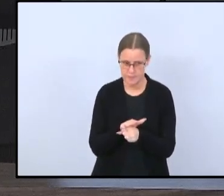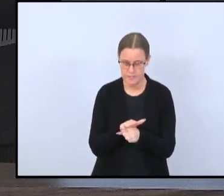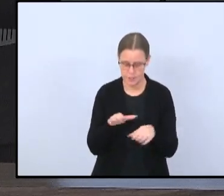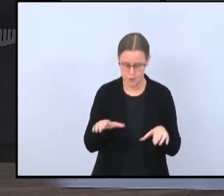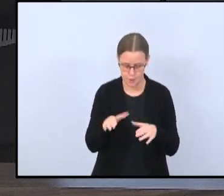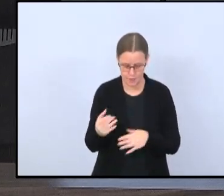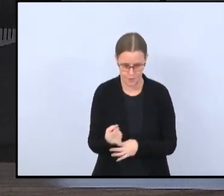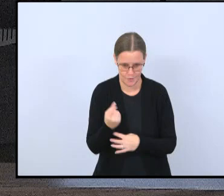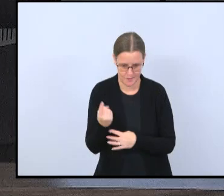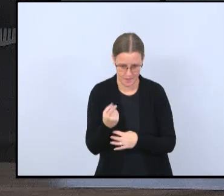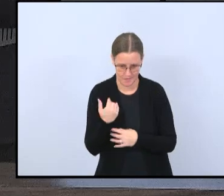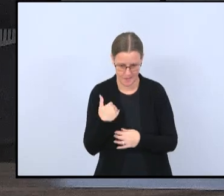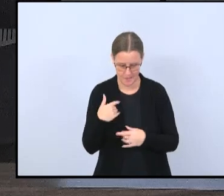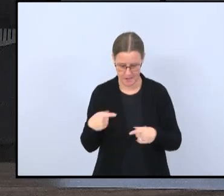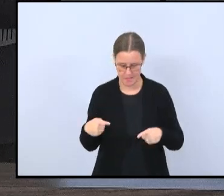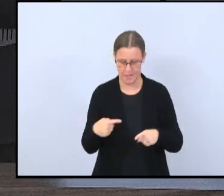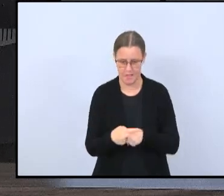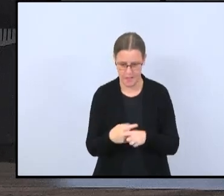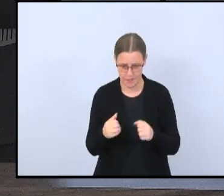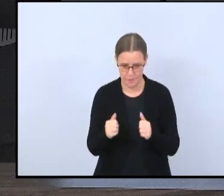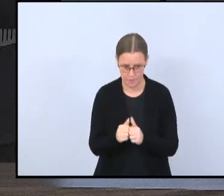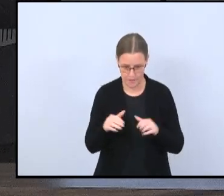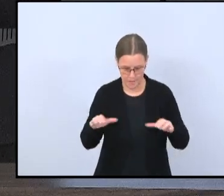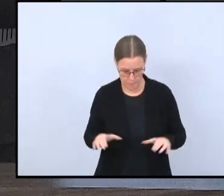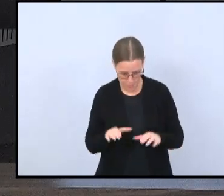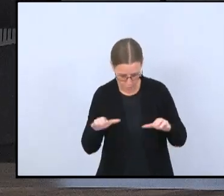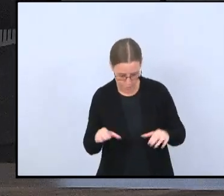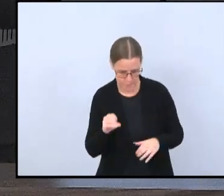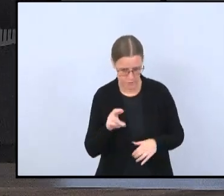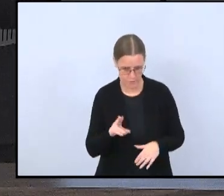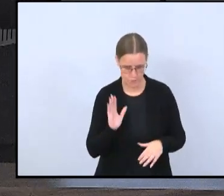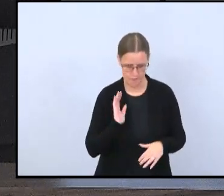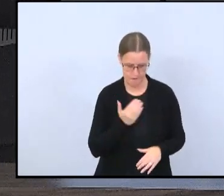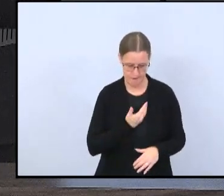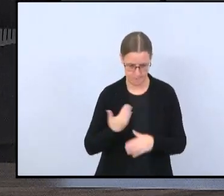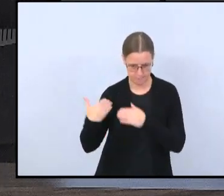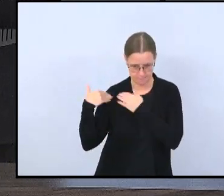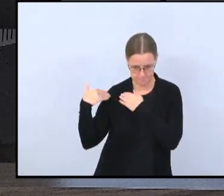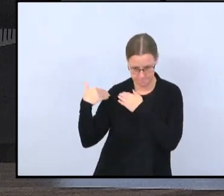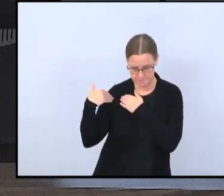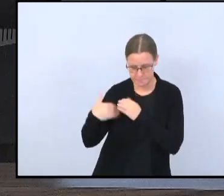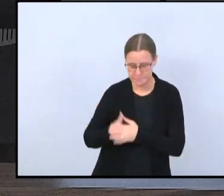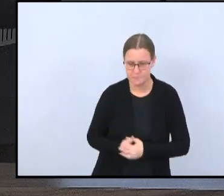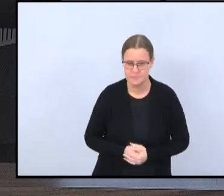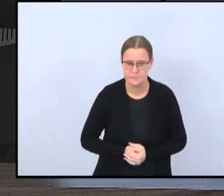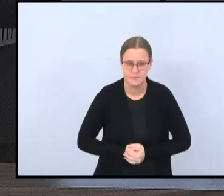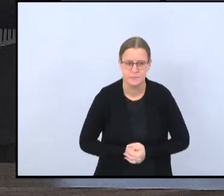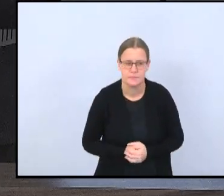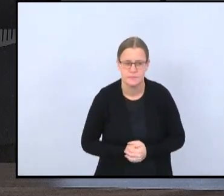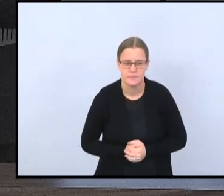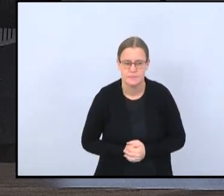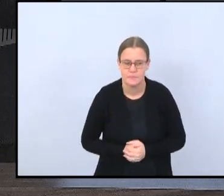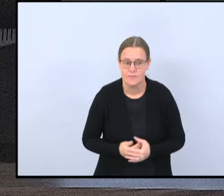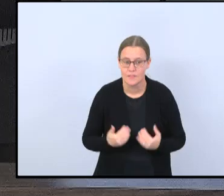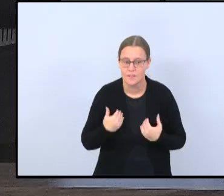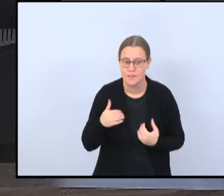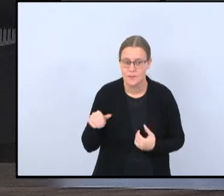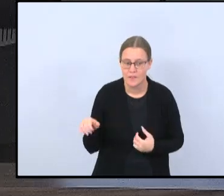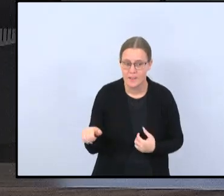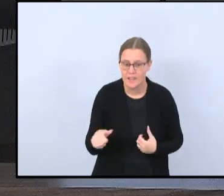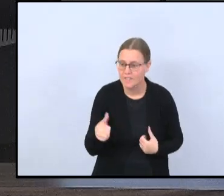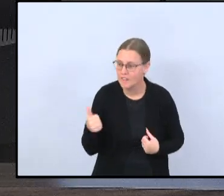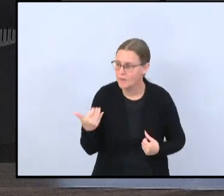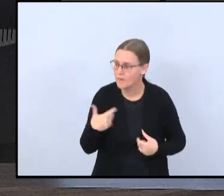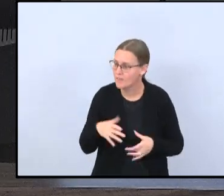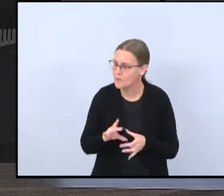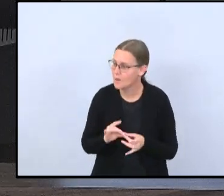compromise performances, or our responsibilities. And do we have anyone signed up for public